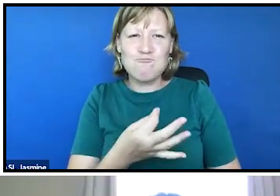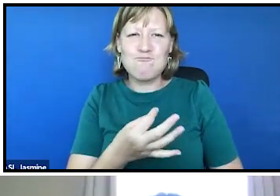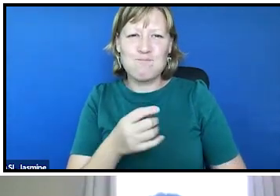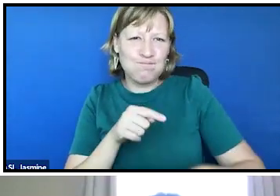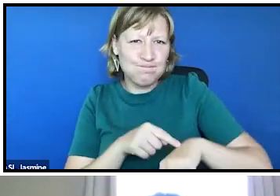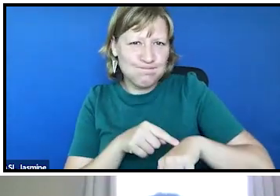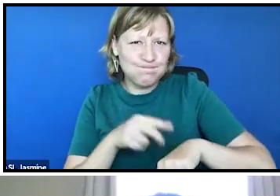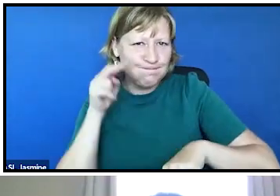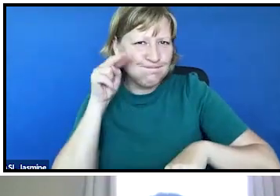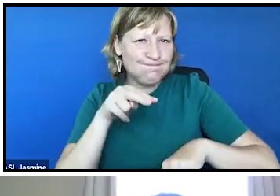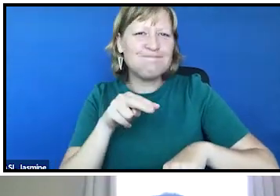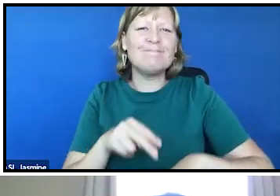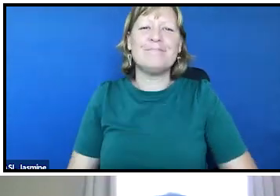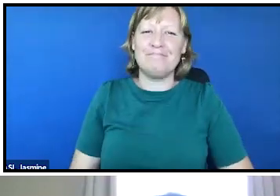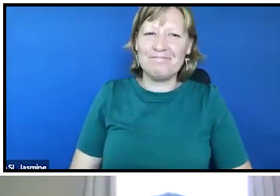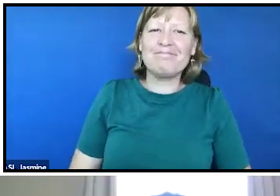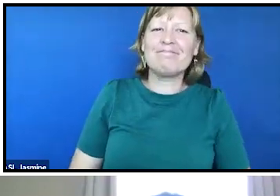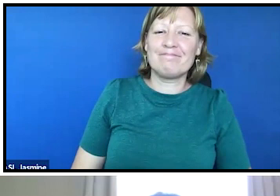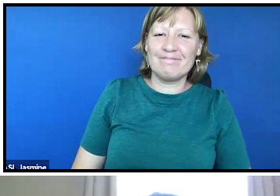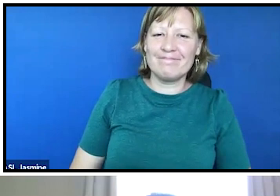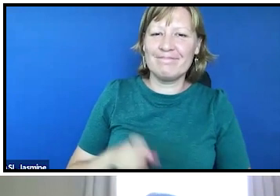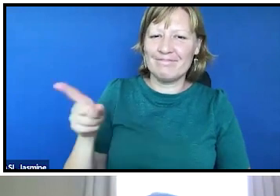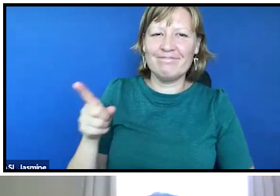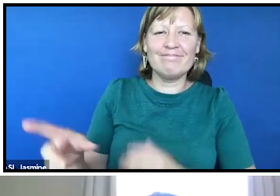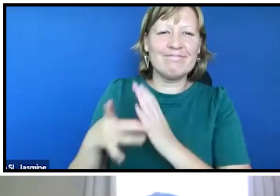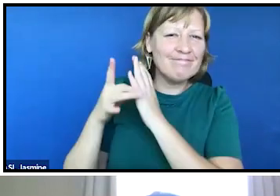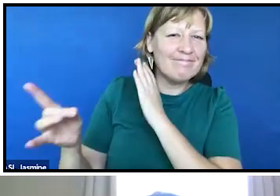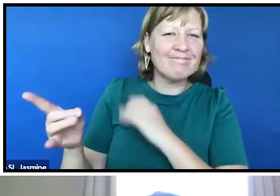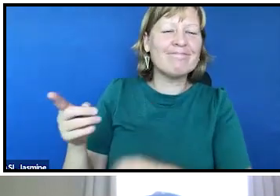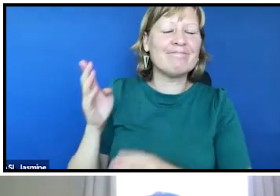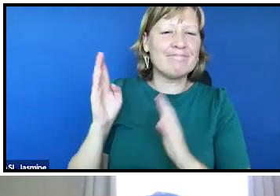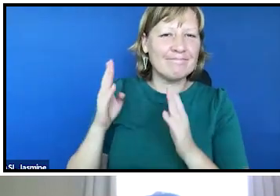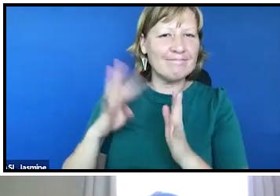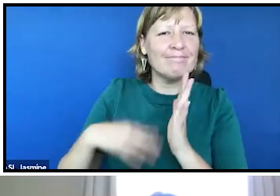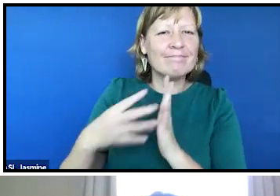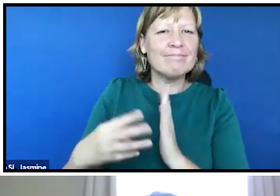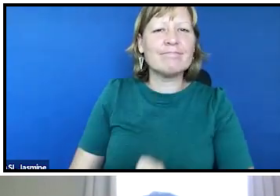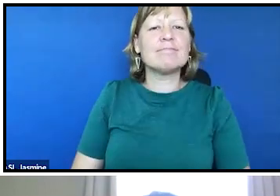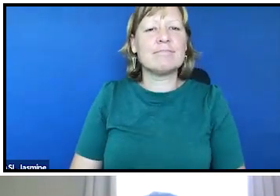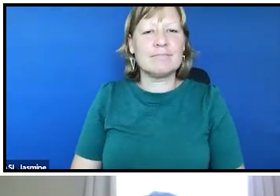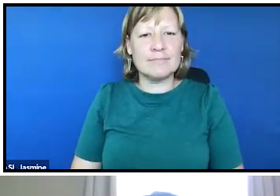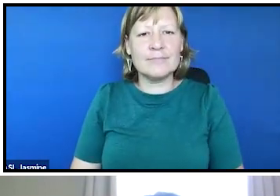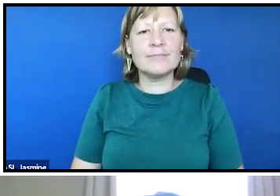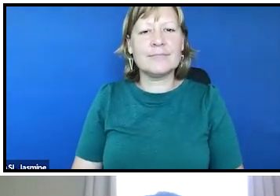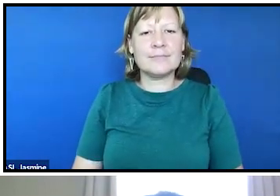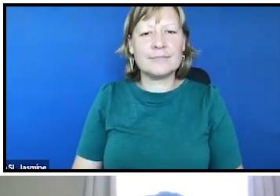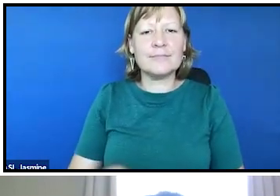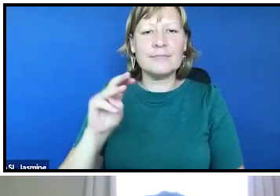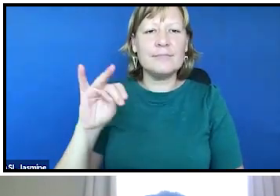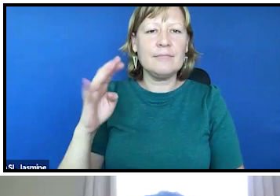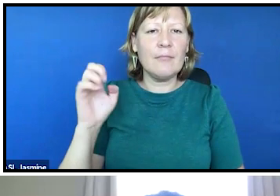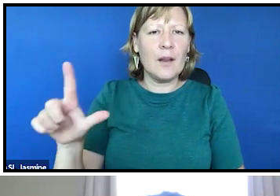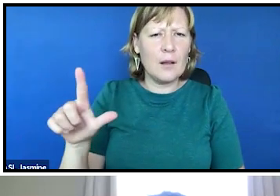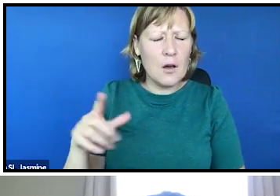see the screen. He's just really good at those things. Can I just say this before we end? Michael, you have a great